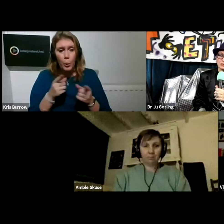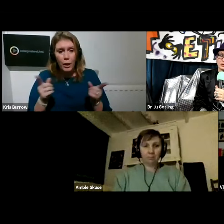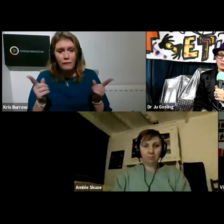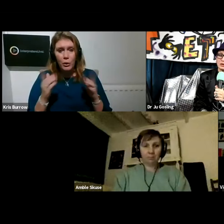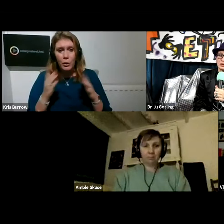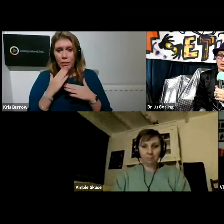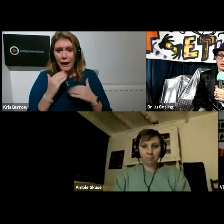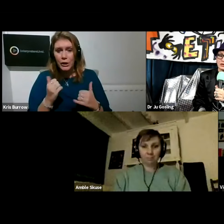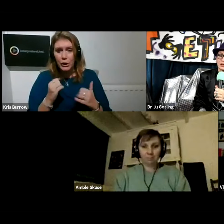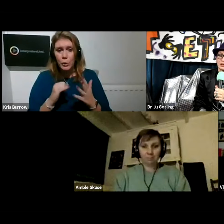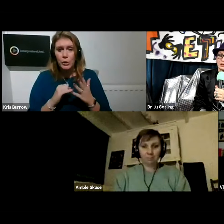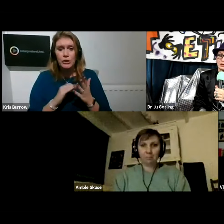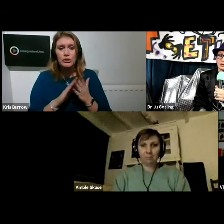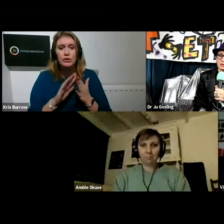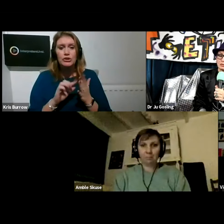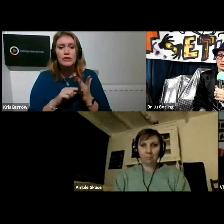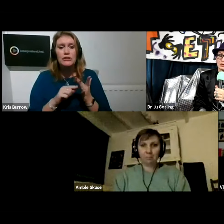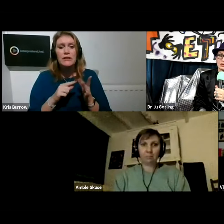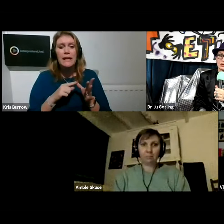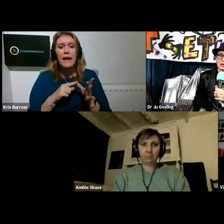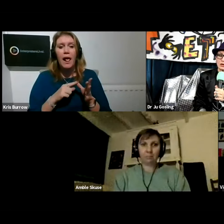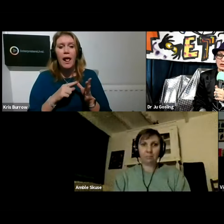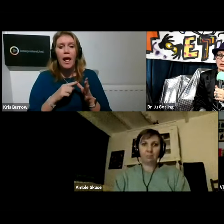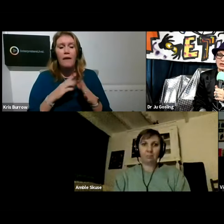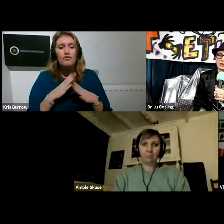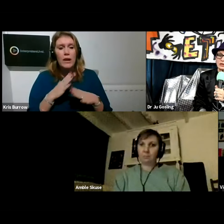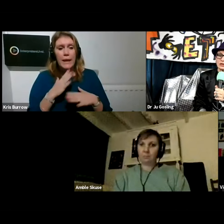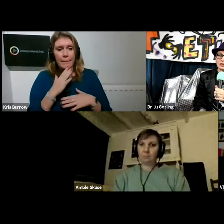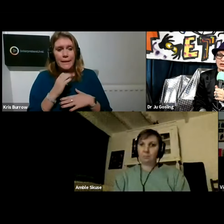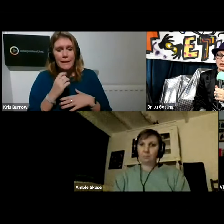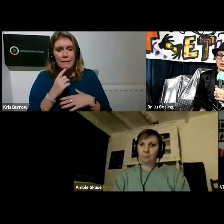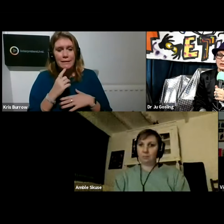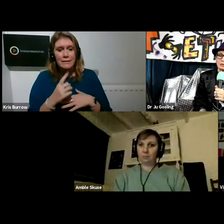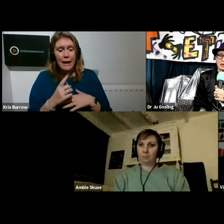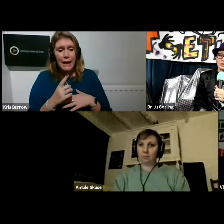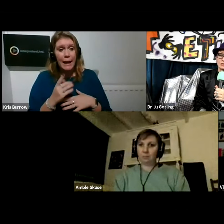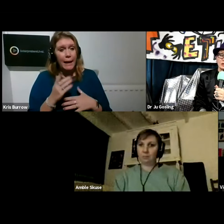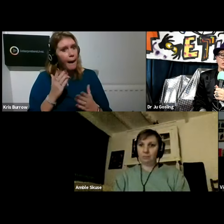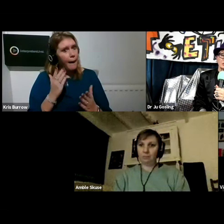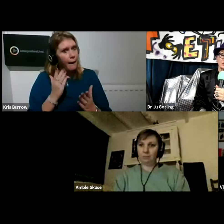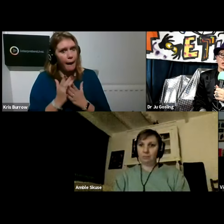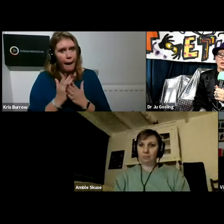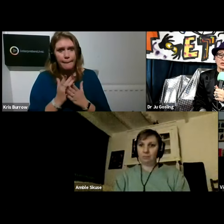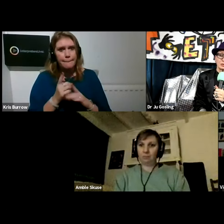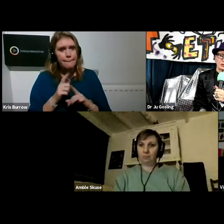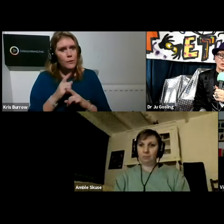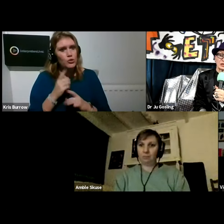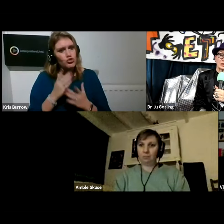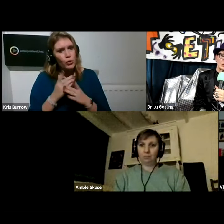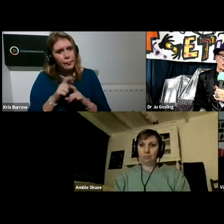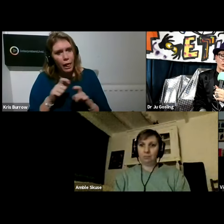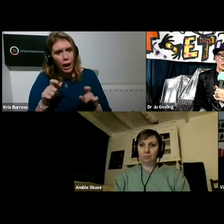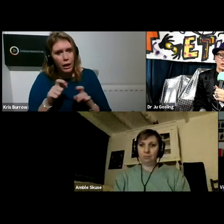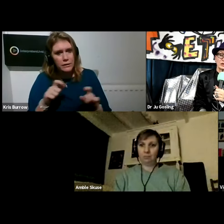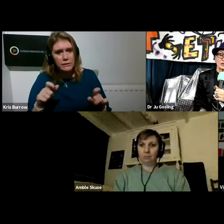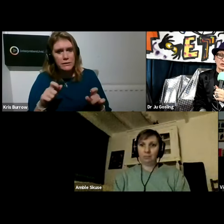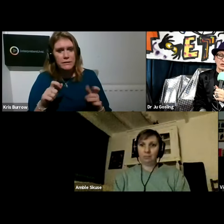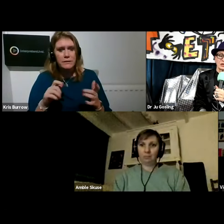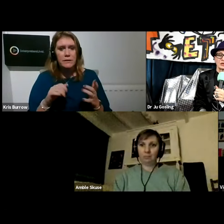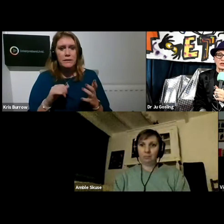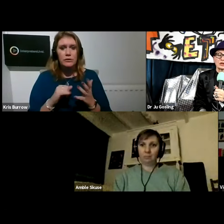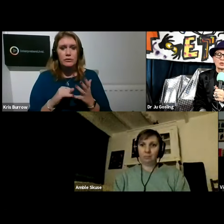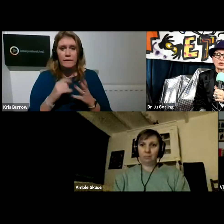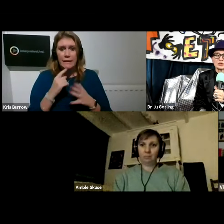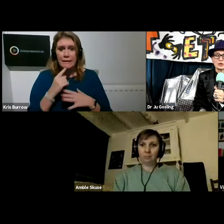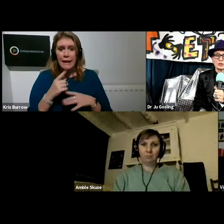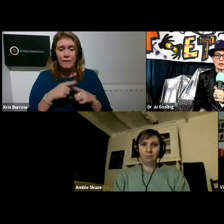Sheila Freeman is saying some stark lines, and Sarifa Patel is pointing out that if you've got English as a